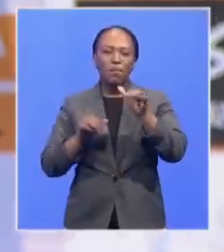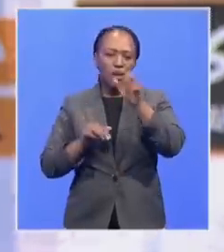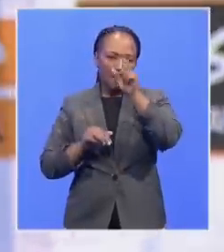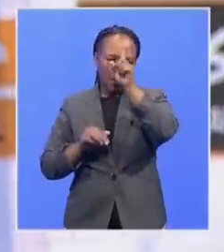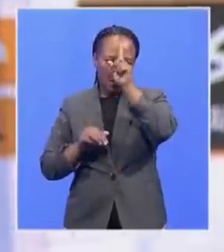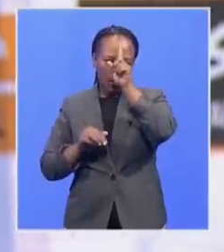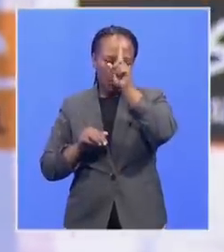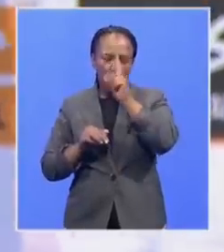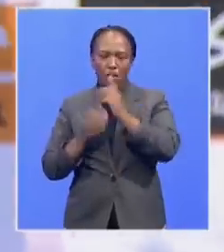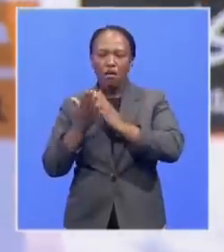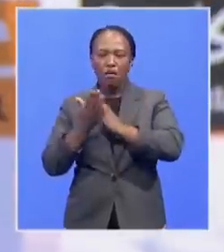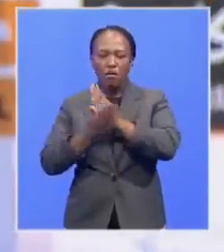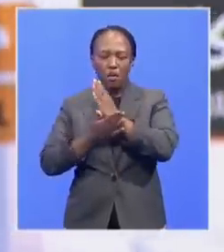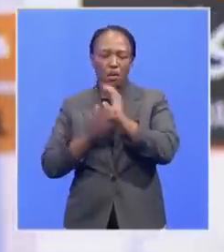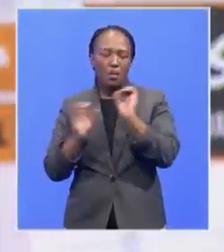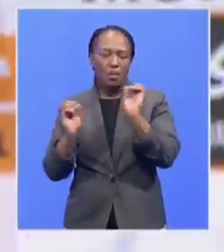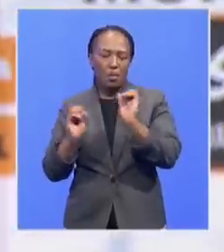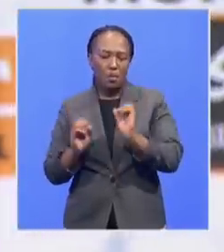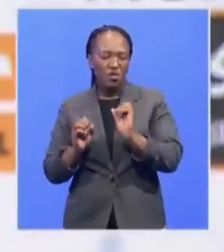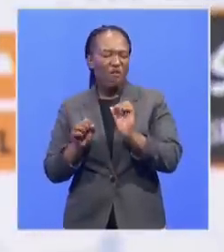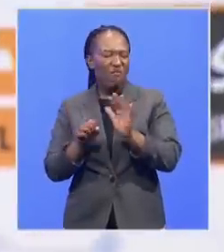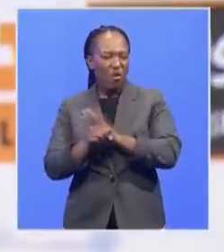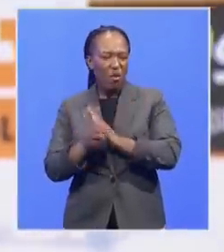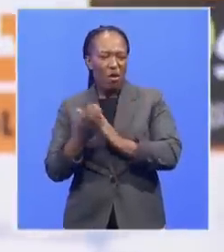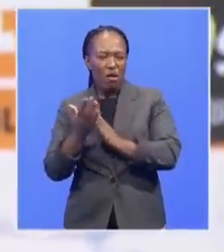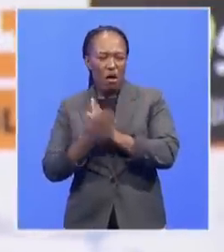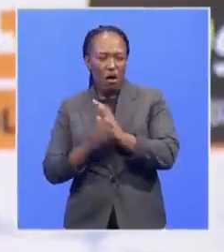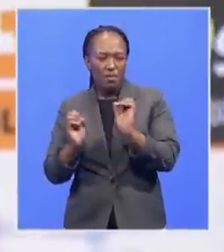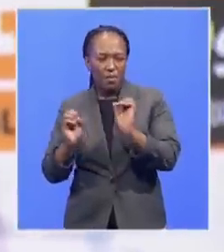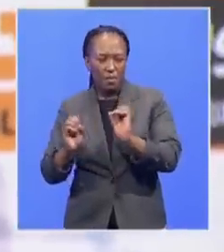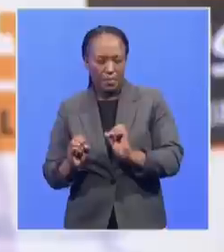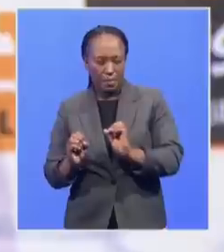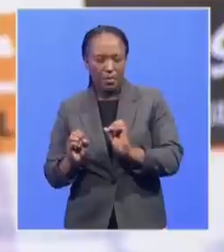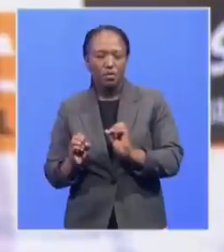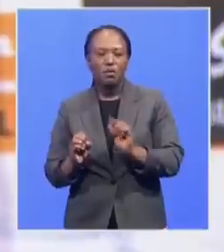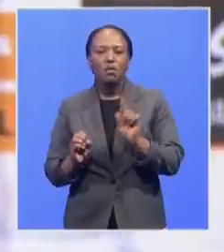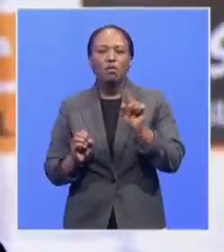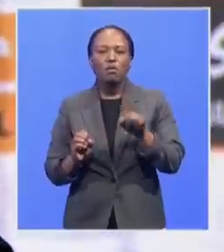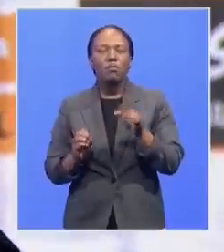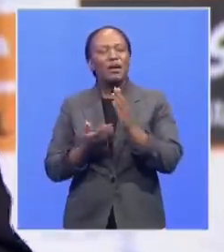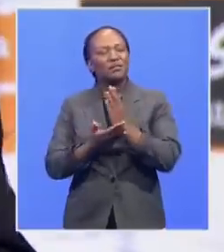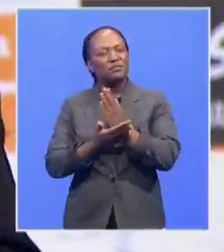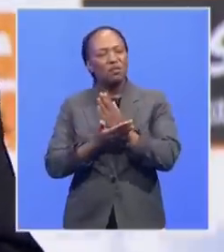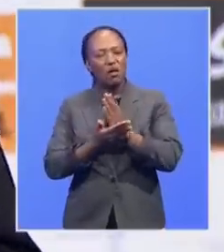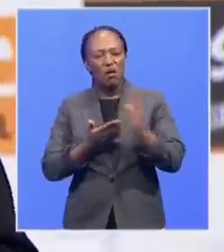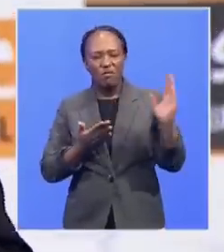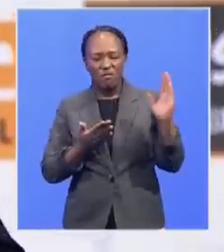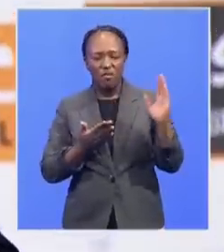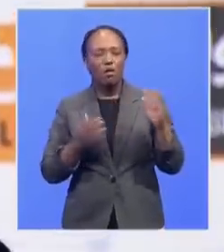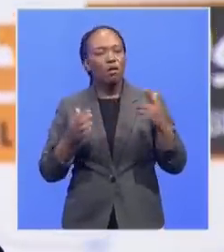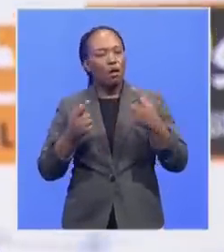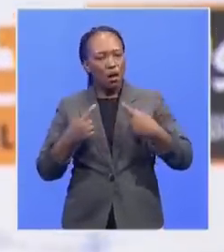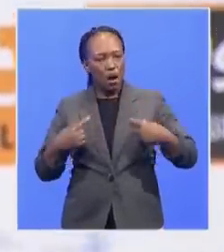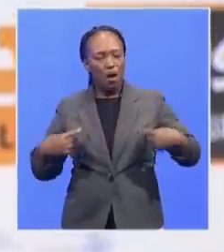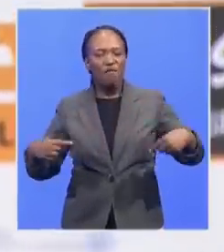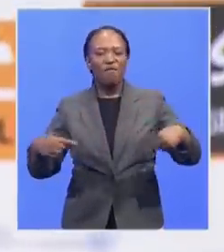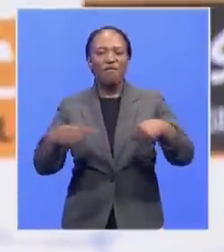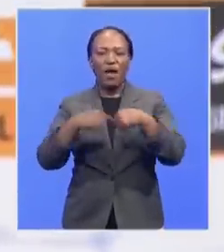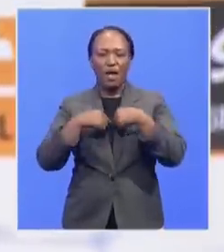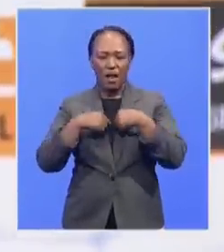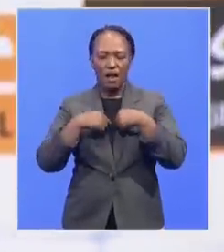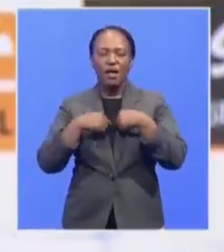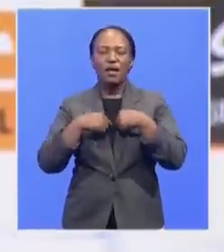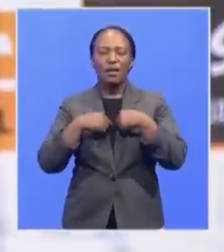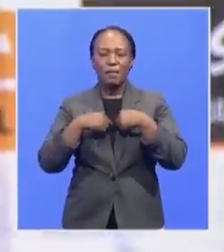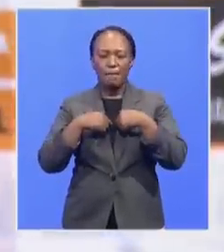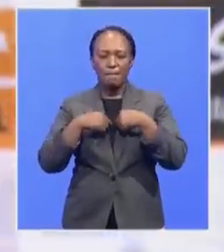di tukelo tse feletseng ari di tlose kaofela rona re badula